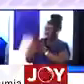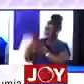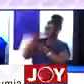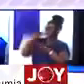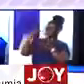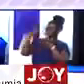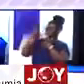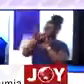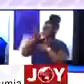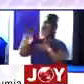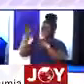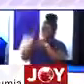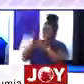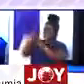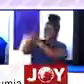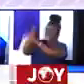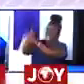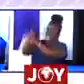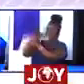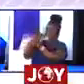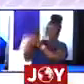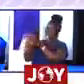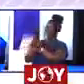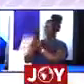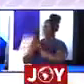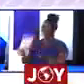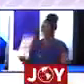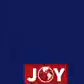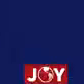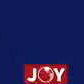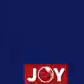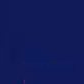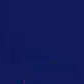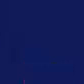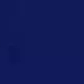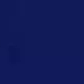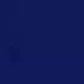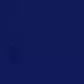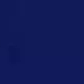economy. I mean, it doesn't make sense.